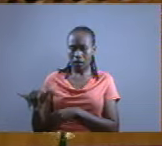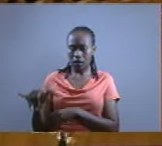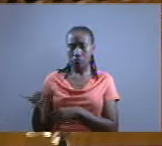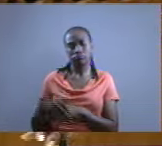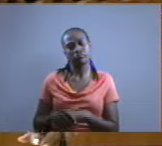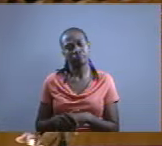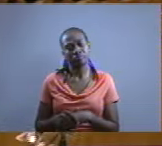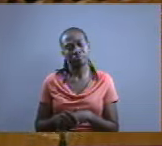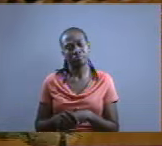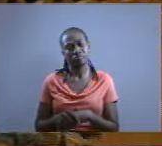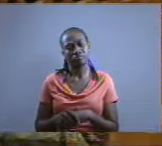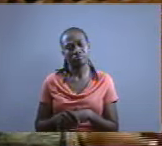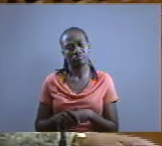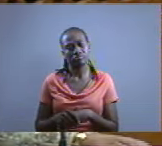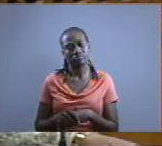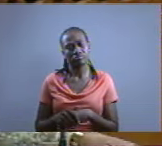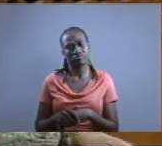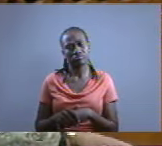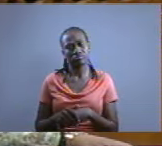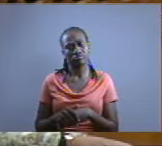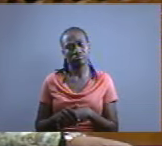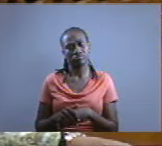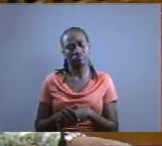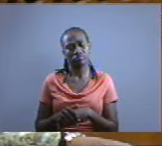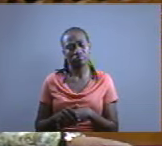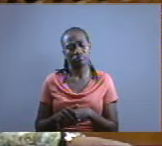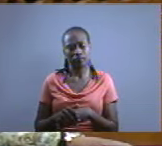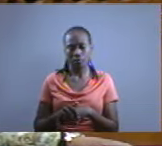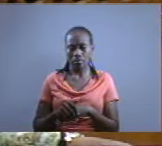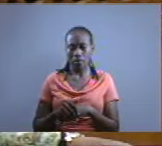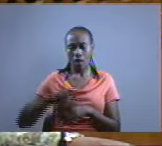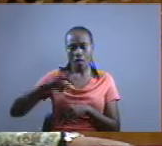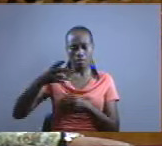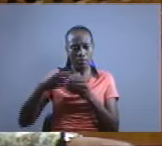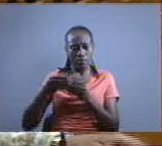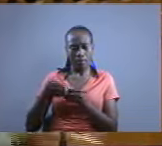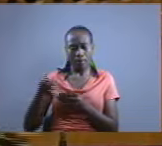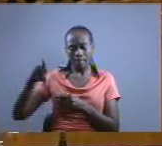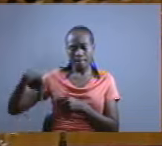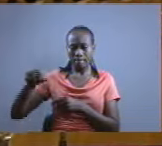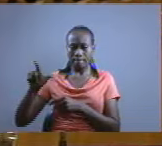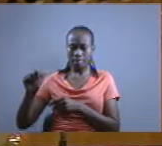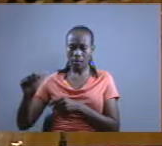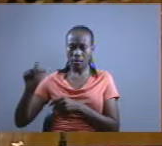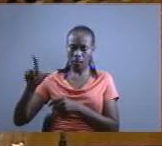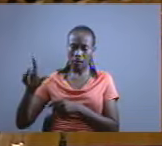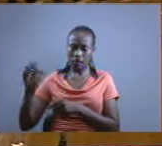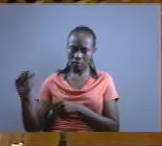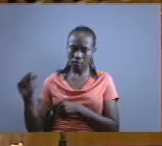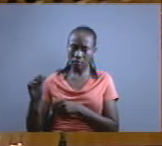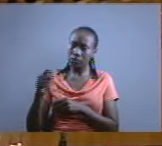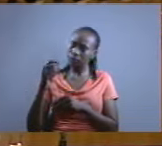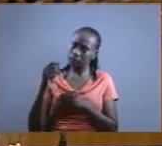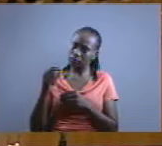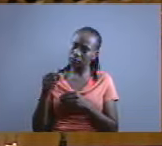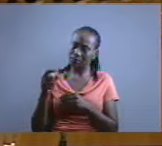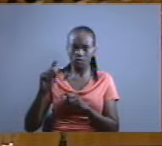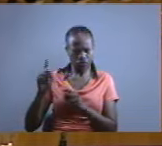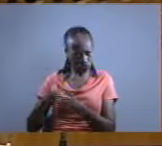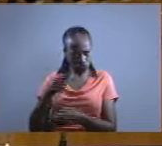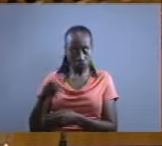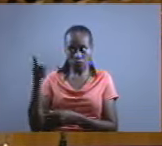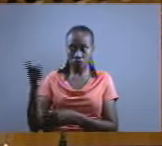by Ms. Vanessa Pala, I think it's wrong to come and say here, based on the